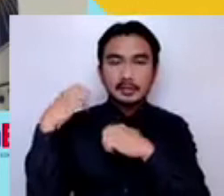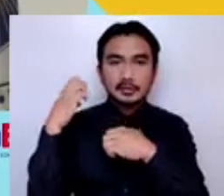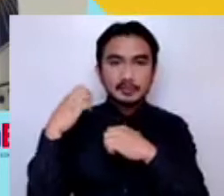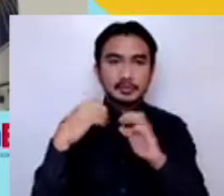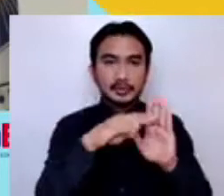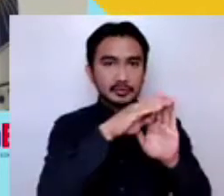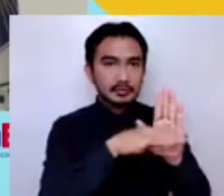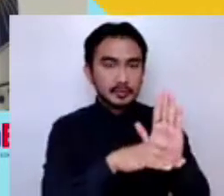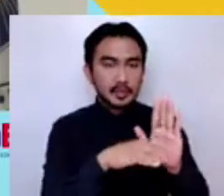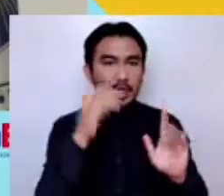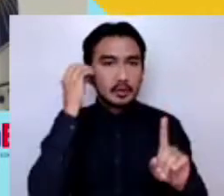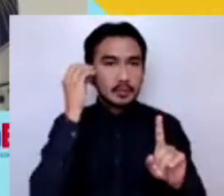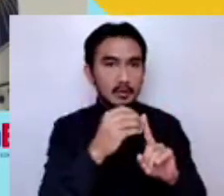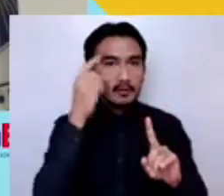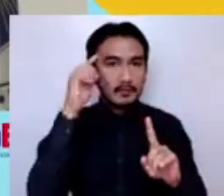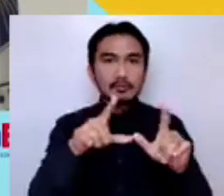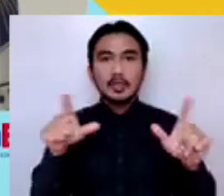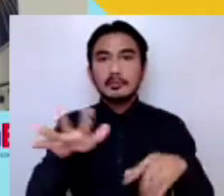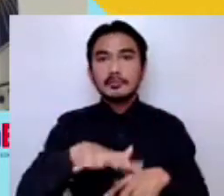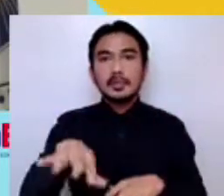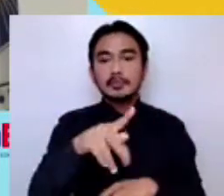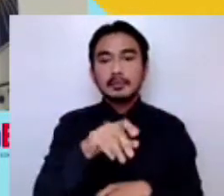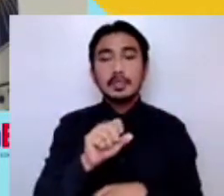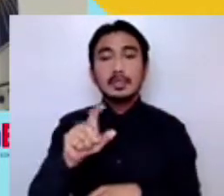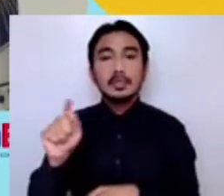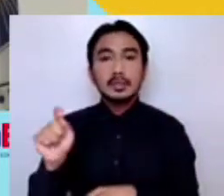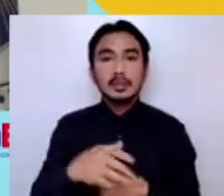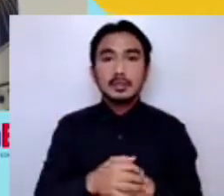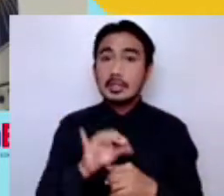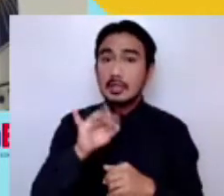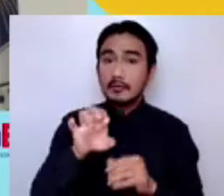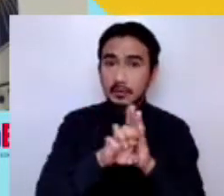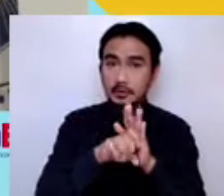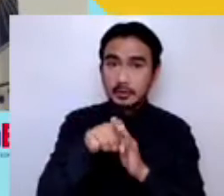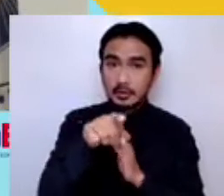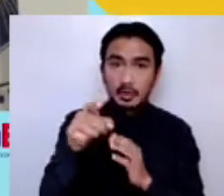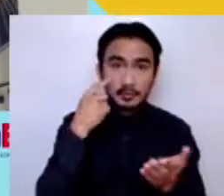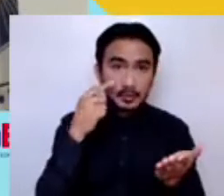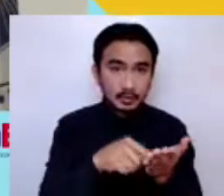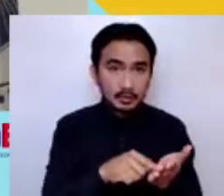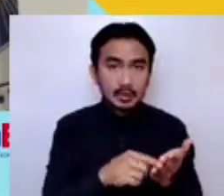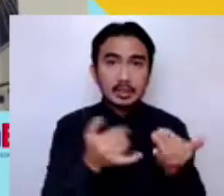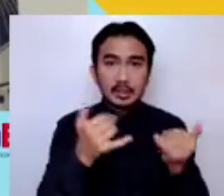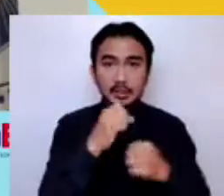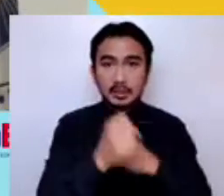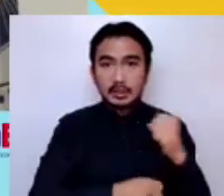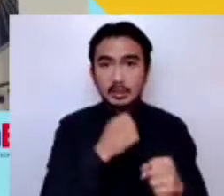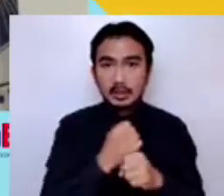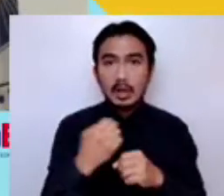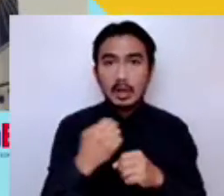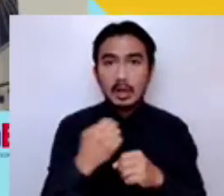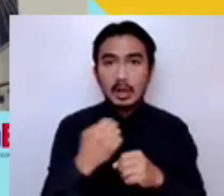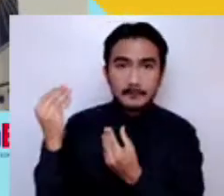levels of the PPST. But as you may have noticed, this year's updates or